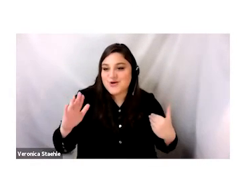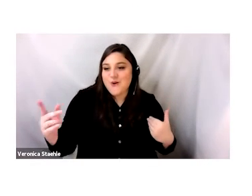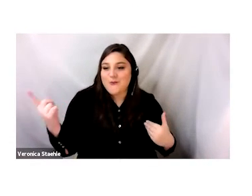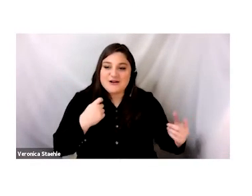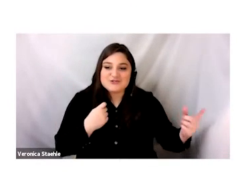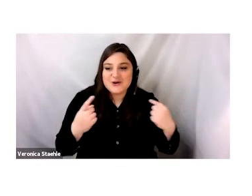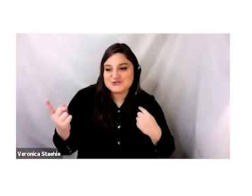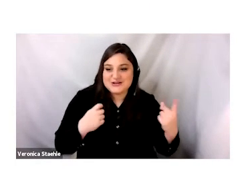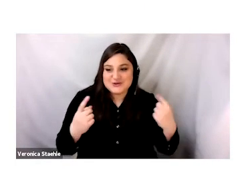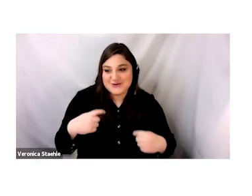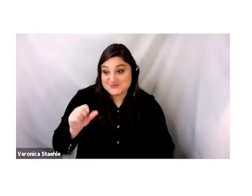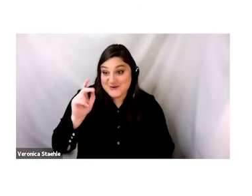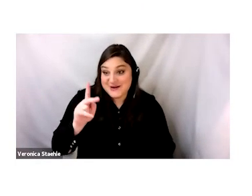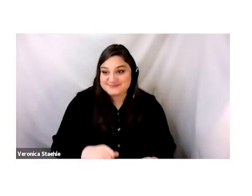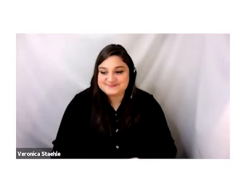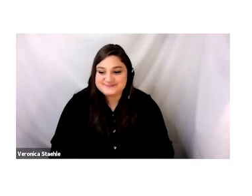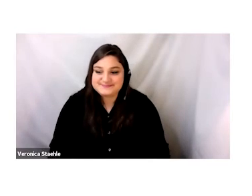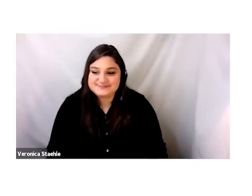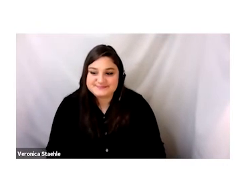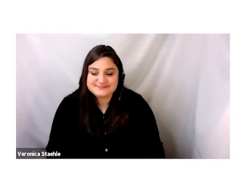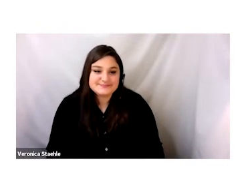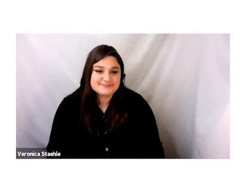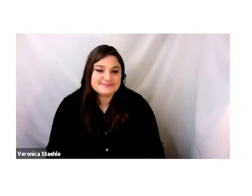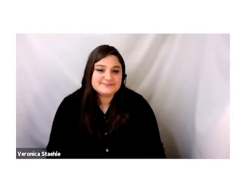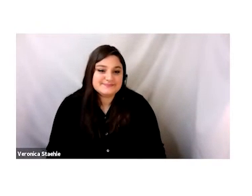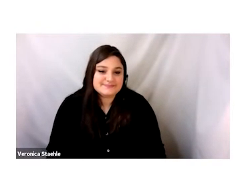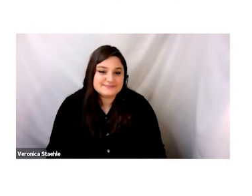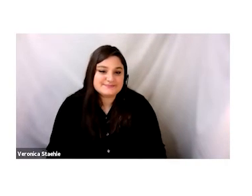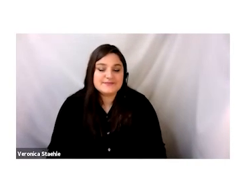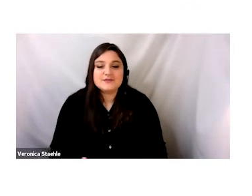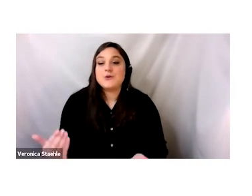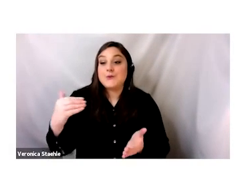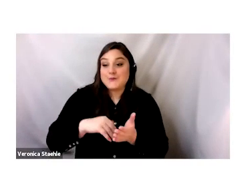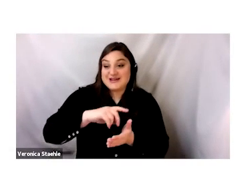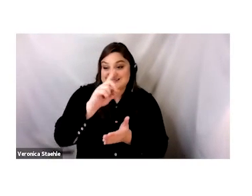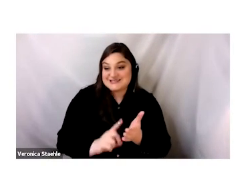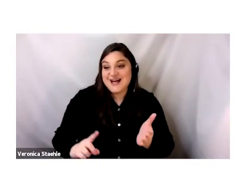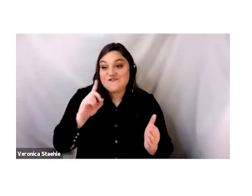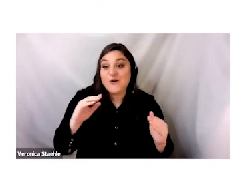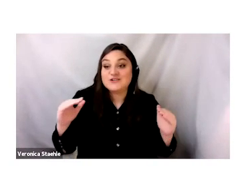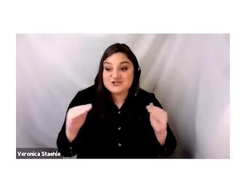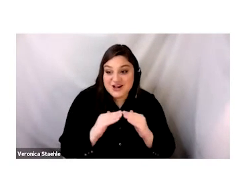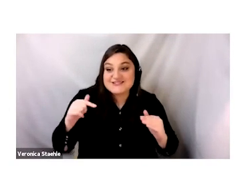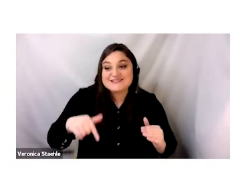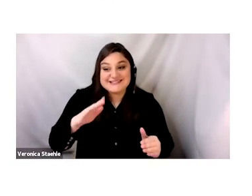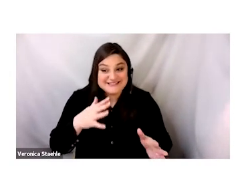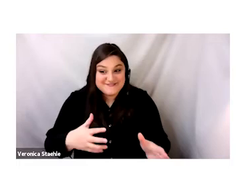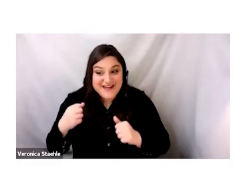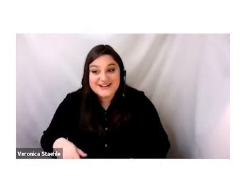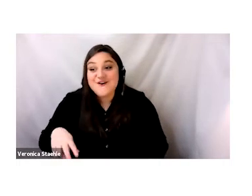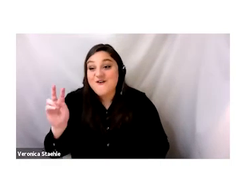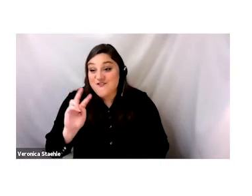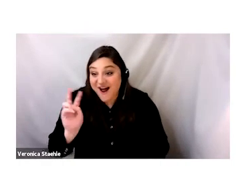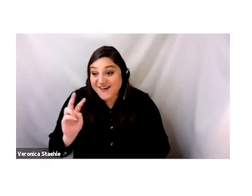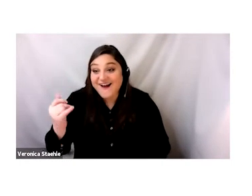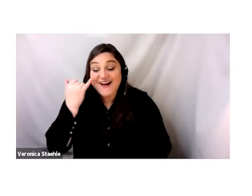have. Okay. All right, so Redesigners for Justice. I will move a little bit quicker. Veronica, if it becomes a